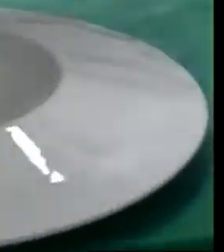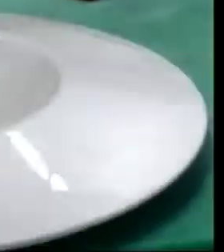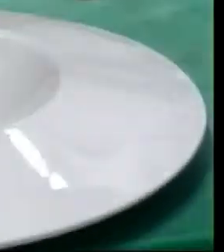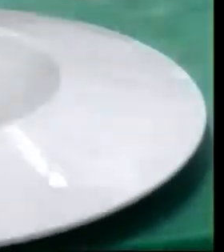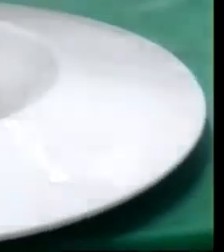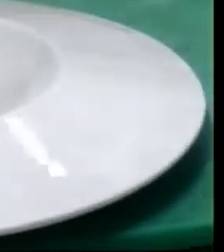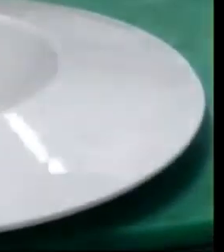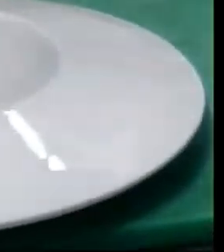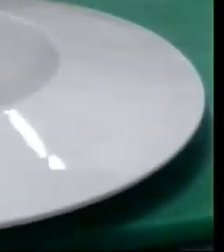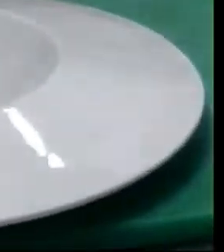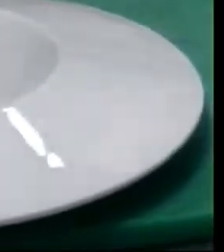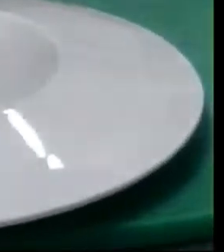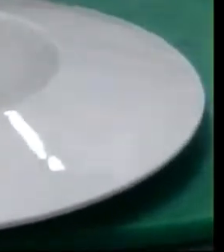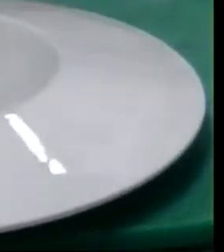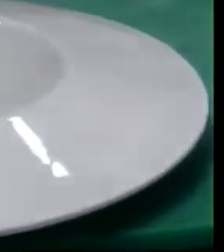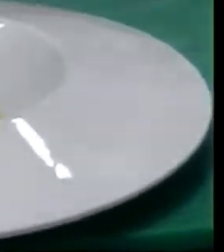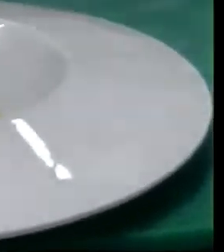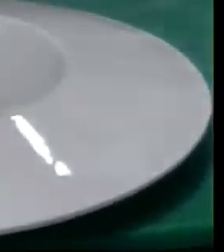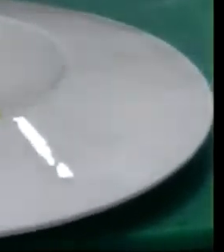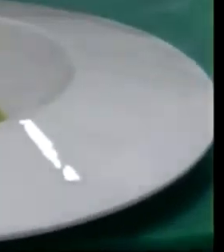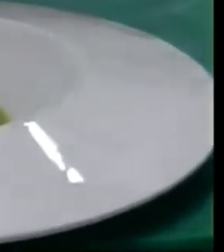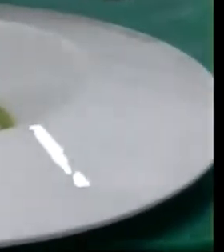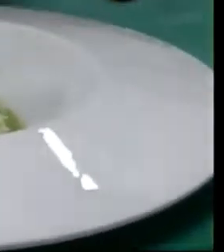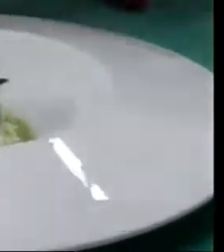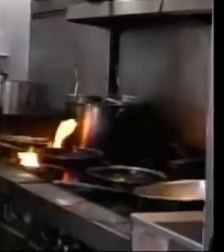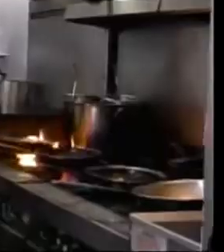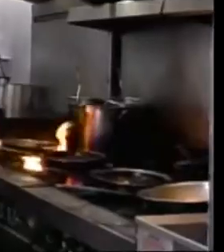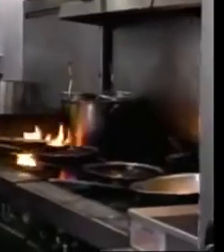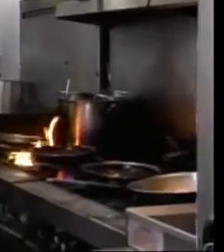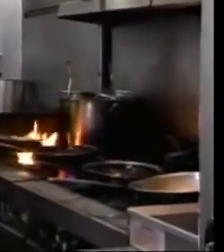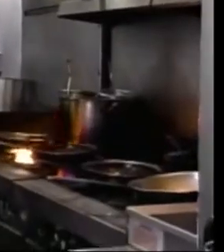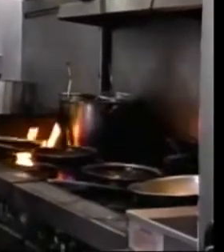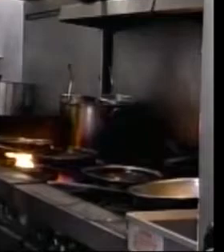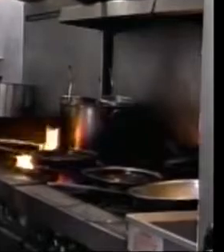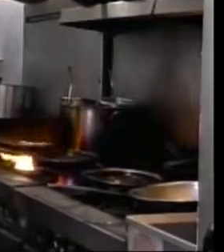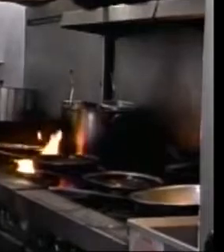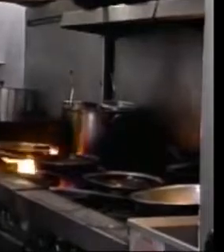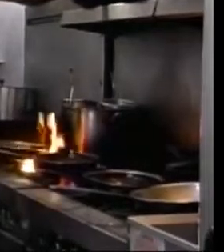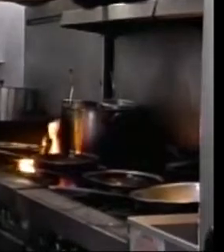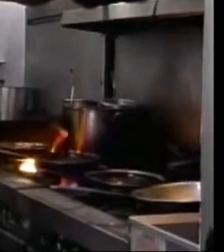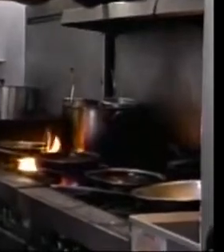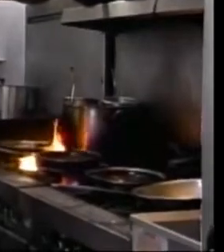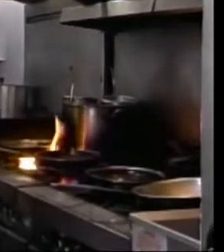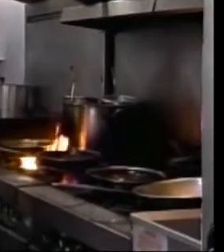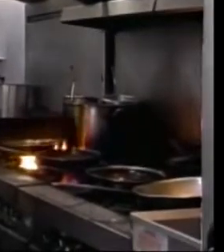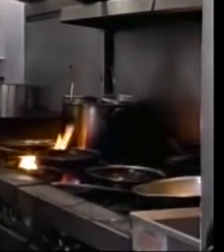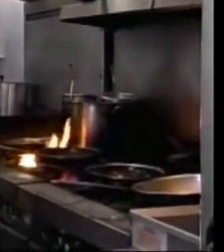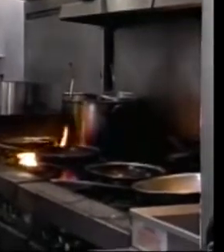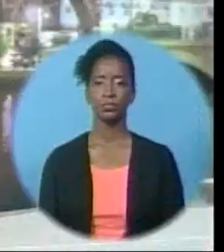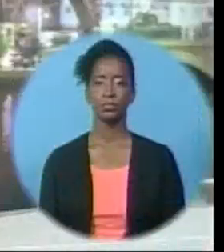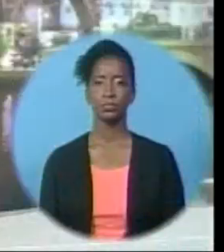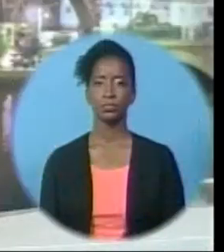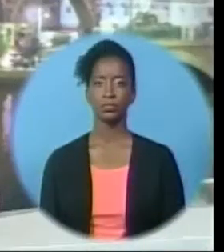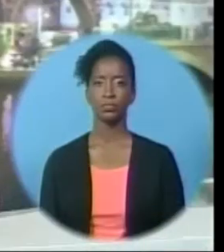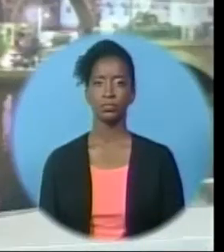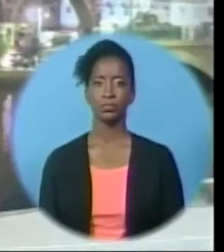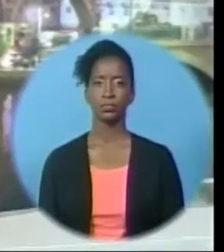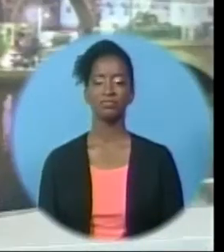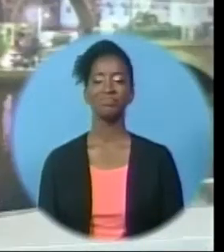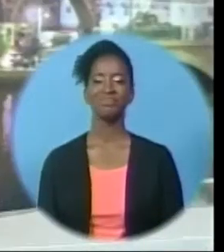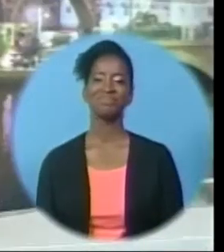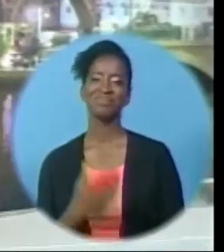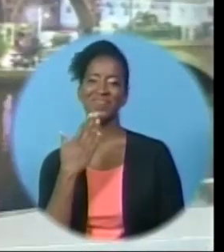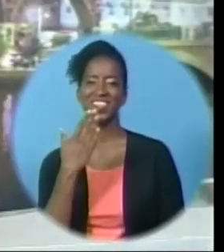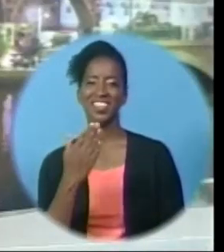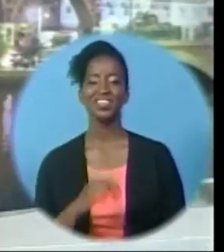authentic local dining experience in the near future. Kareem Smith, CBC News. Thanks,